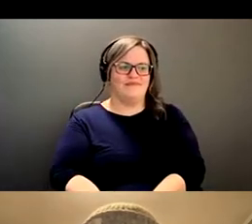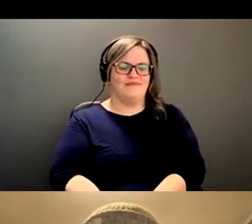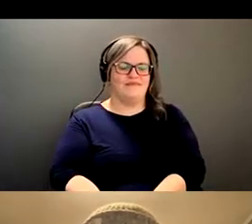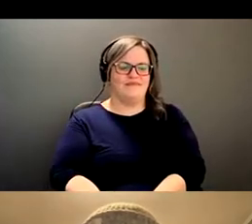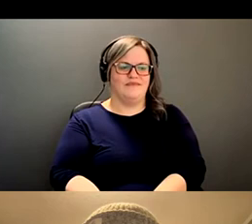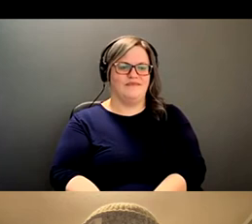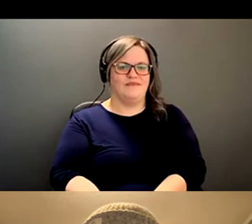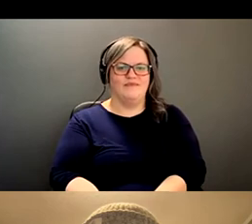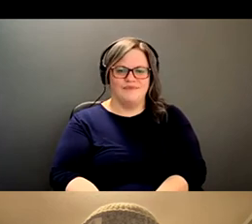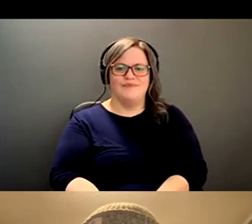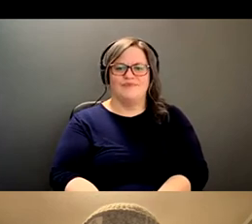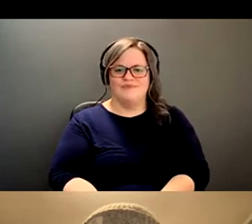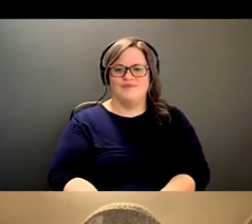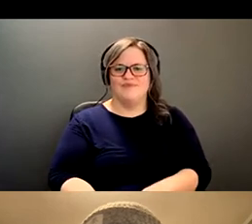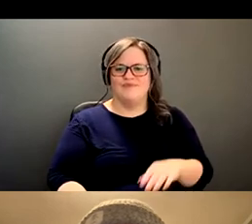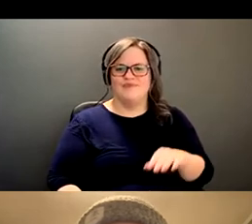That's funny.